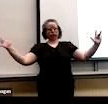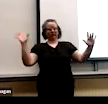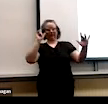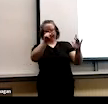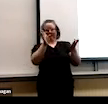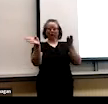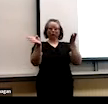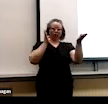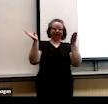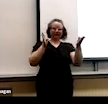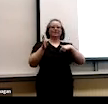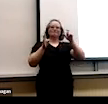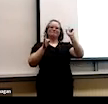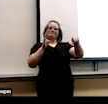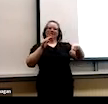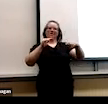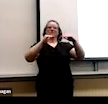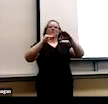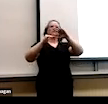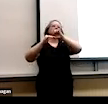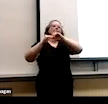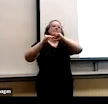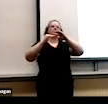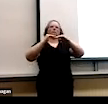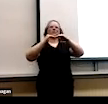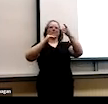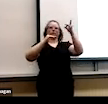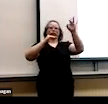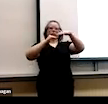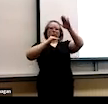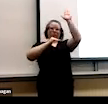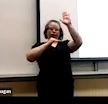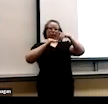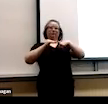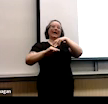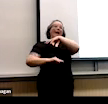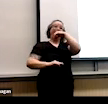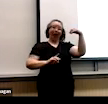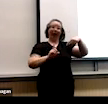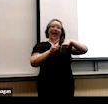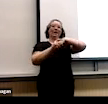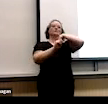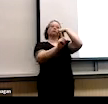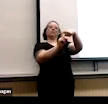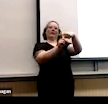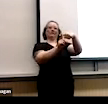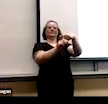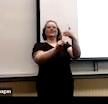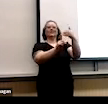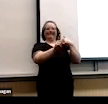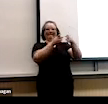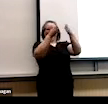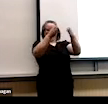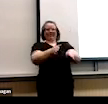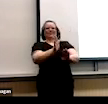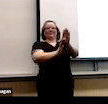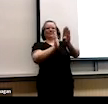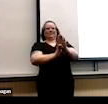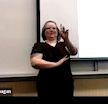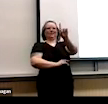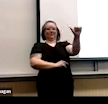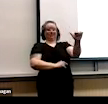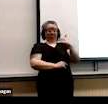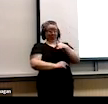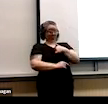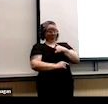18. They have to have a developmental disability. And unfortunately, they don't just believe me if I tell them they have a developmental disability. They need to have a neuropsych test